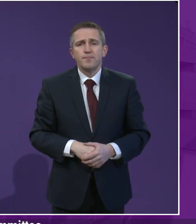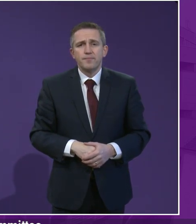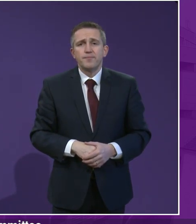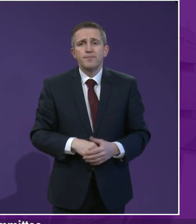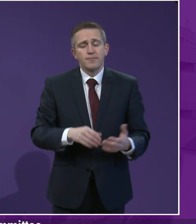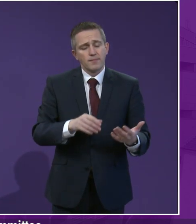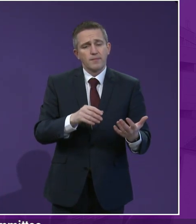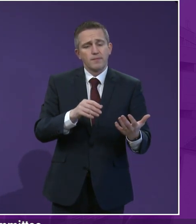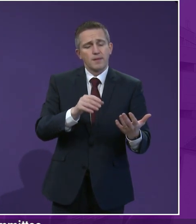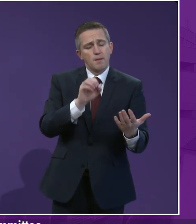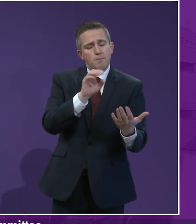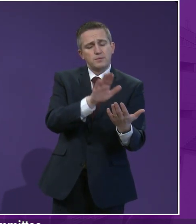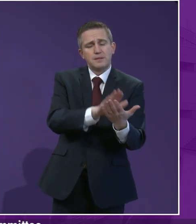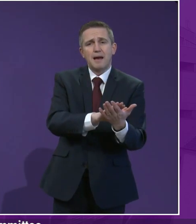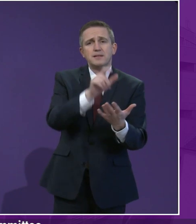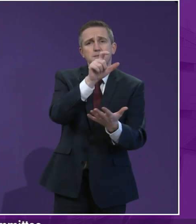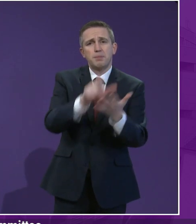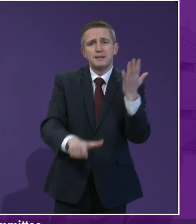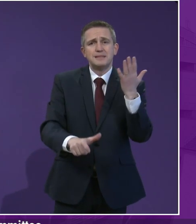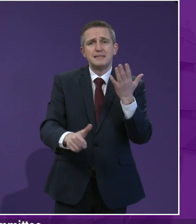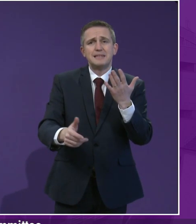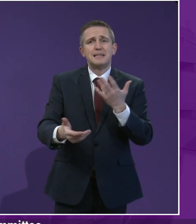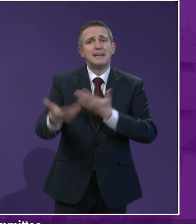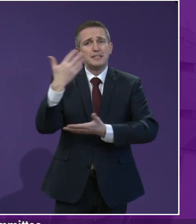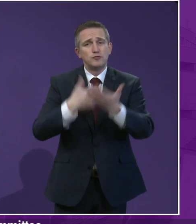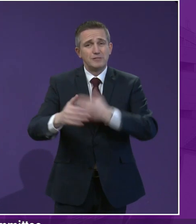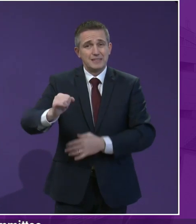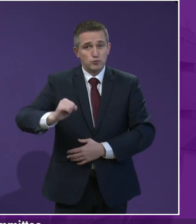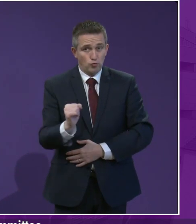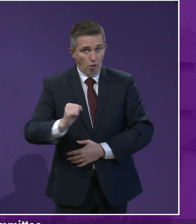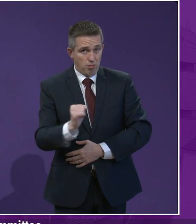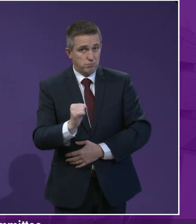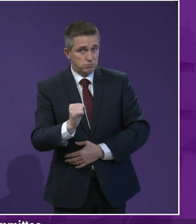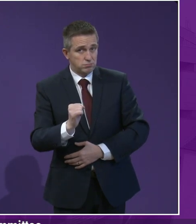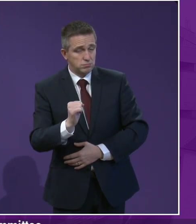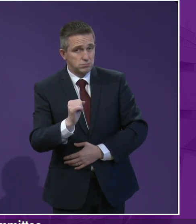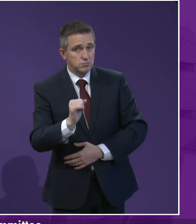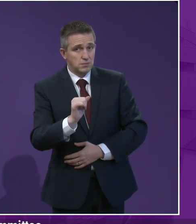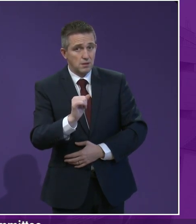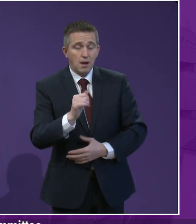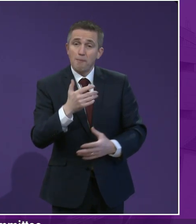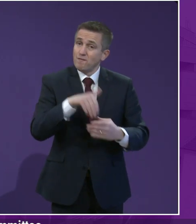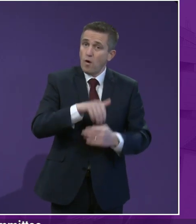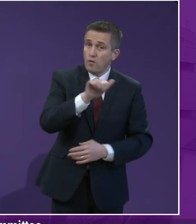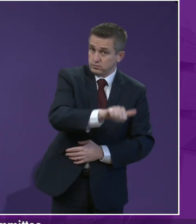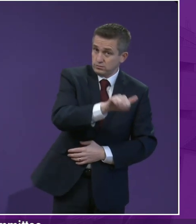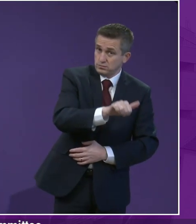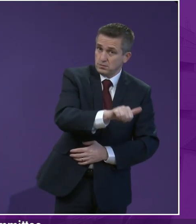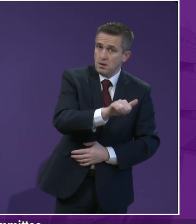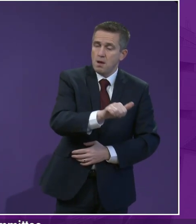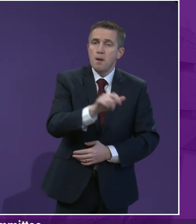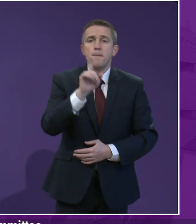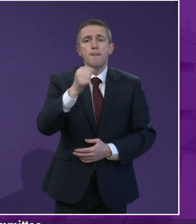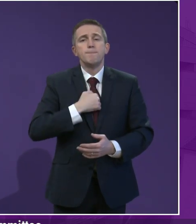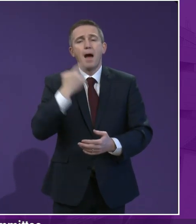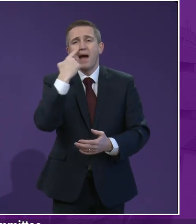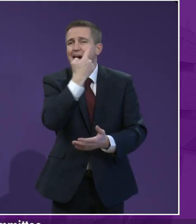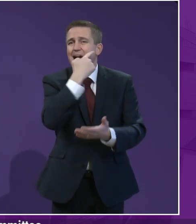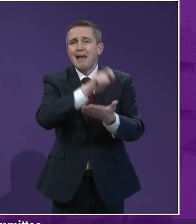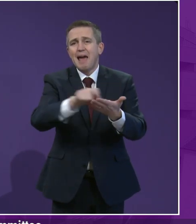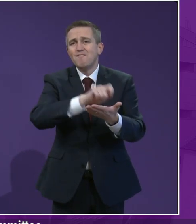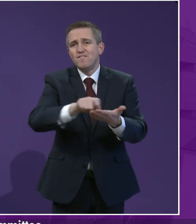the challenges that people have faced, and I suspect it's sort of a leading on from that application stage to when you're at